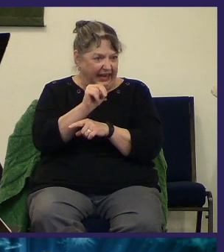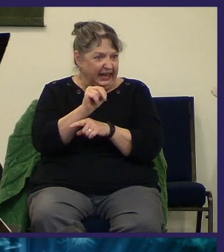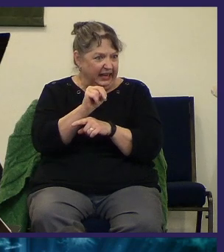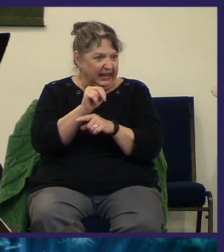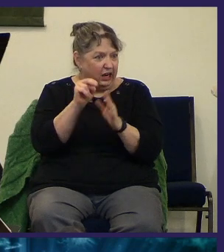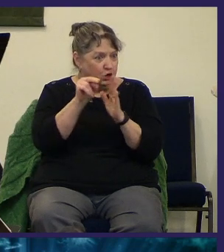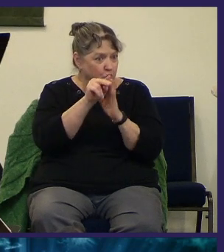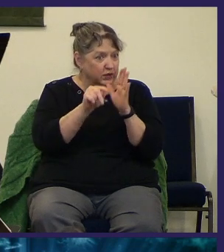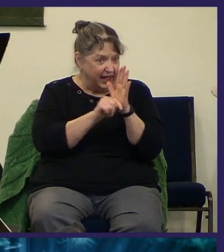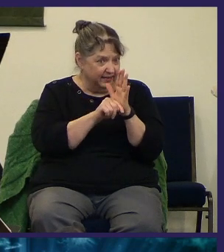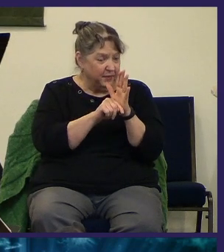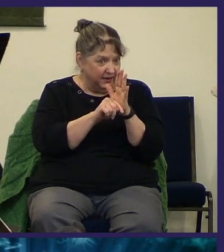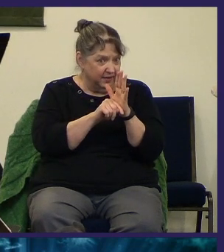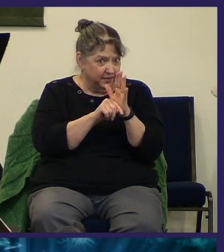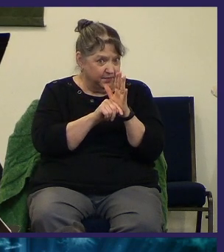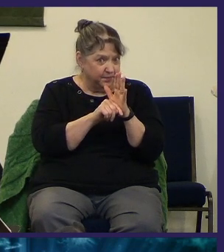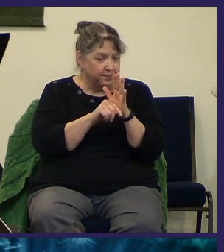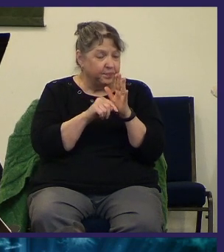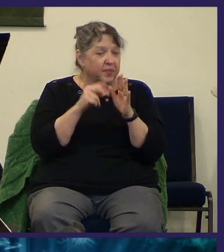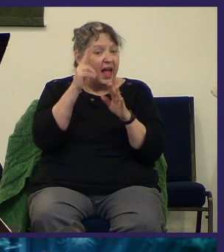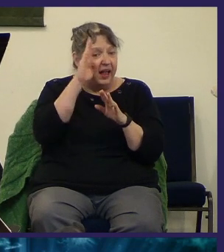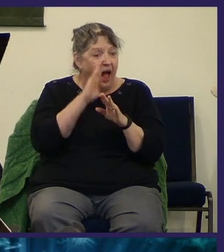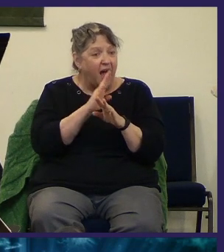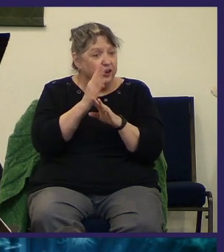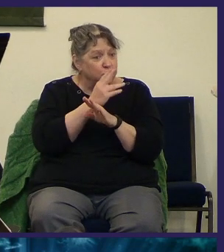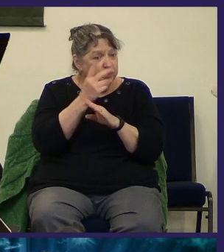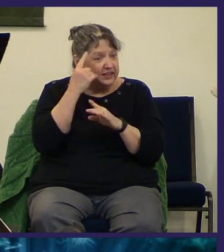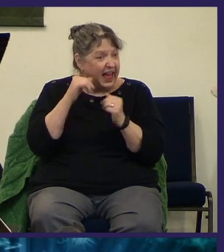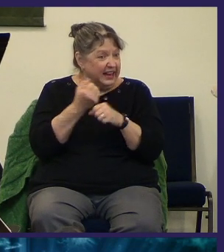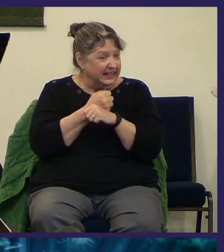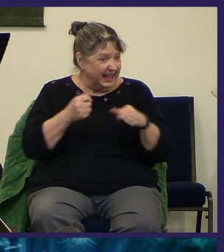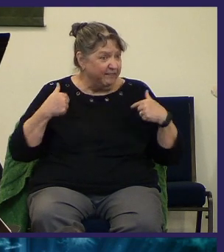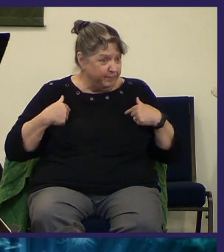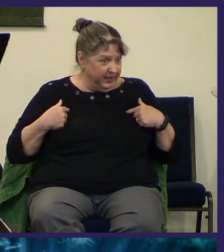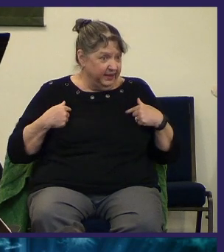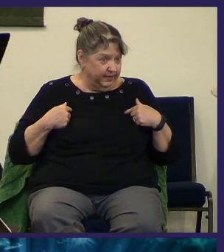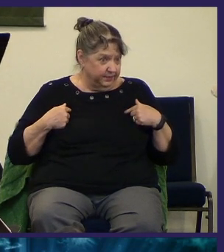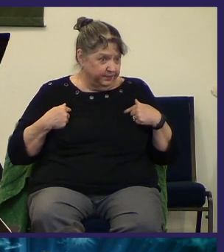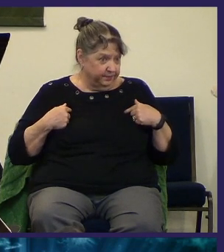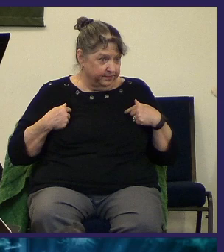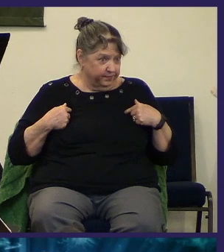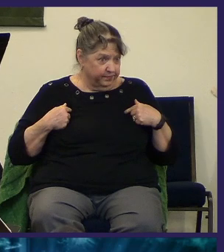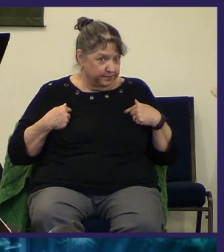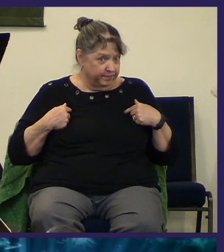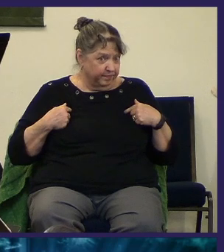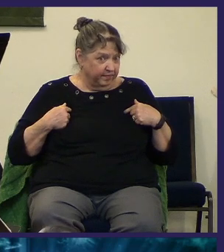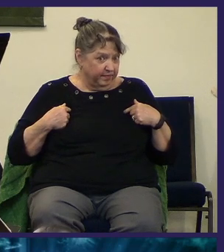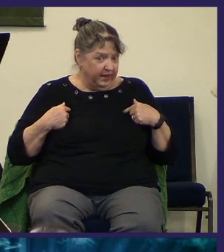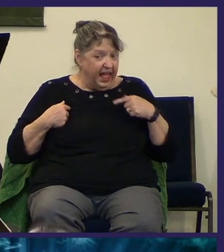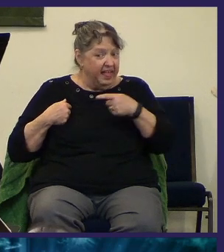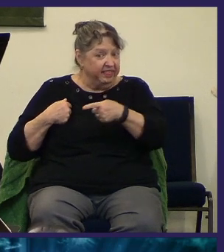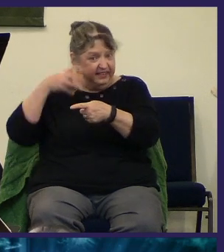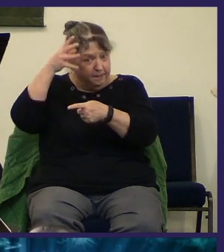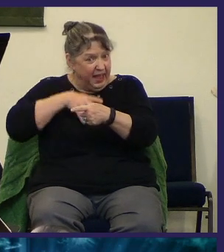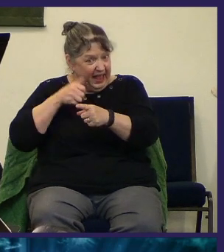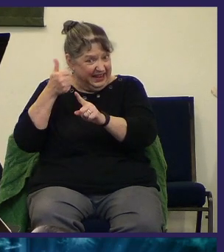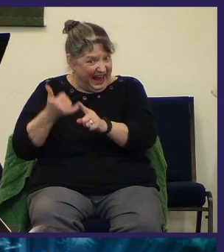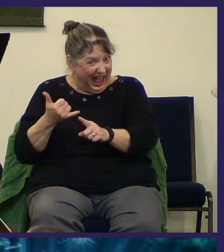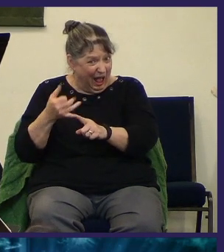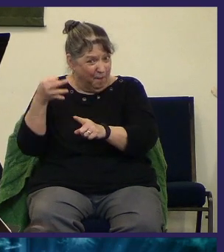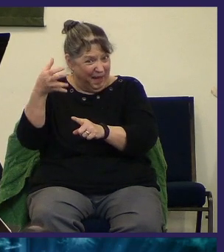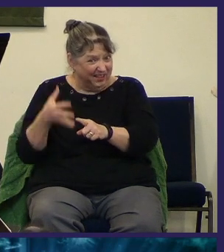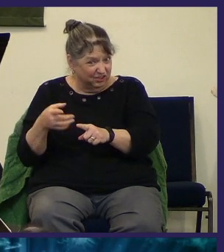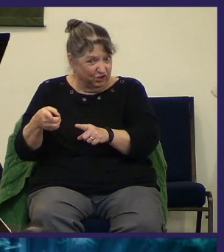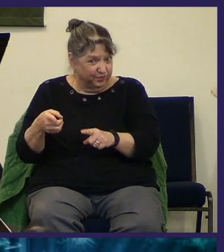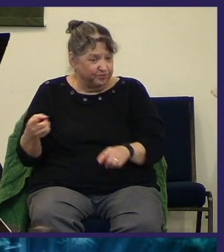new testament he said when he was a young man he was in high school and he was in the locker room and he said the